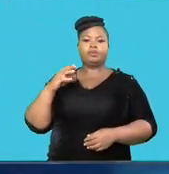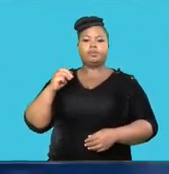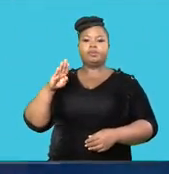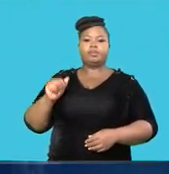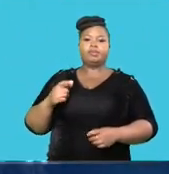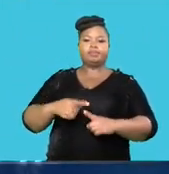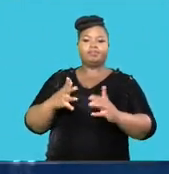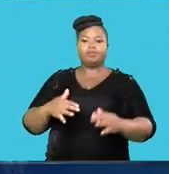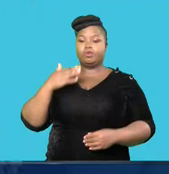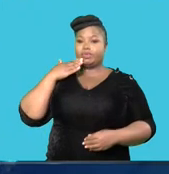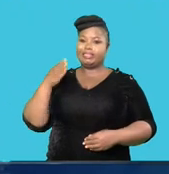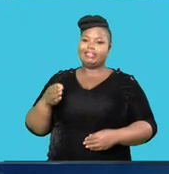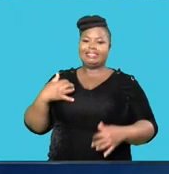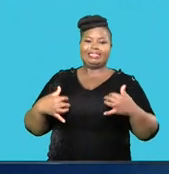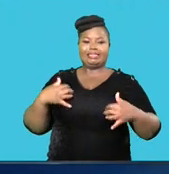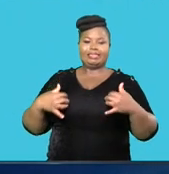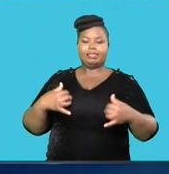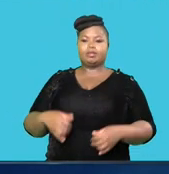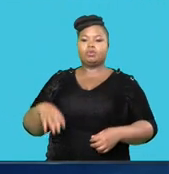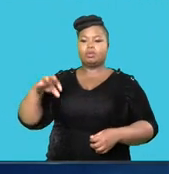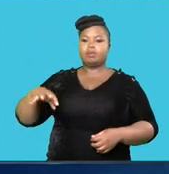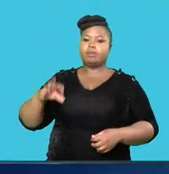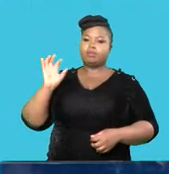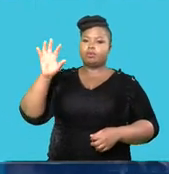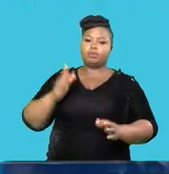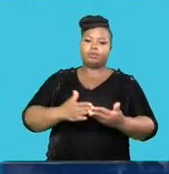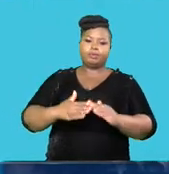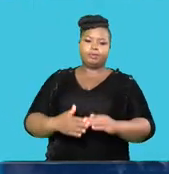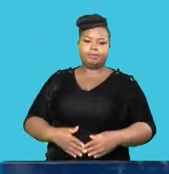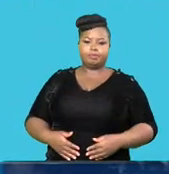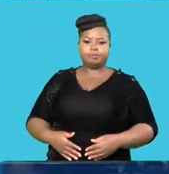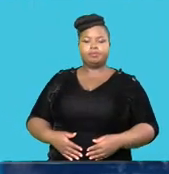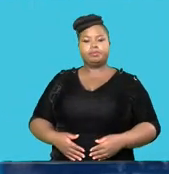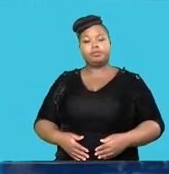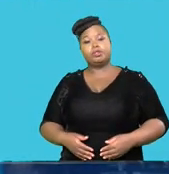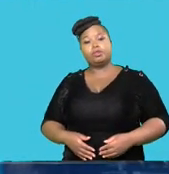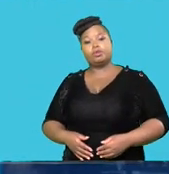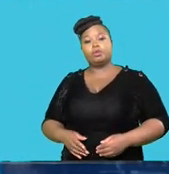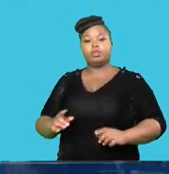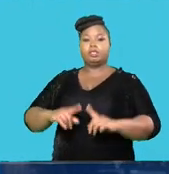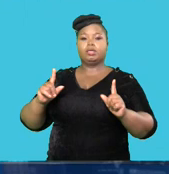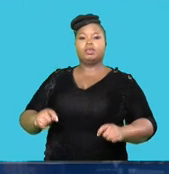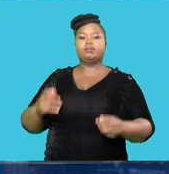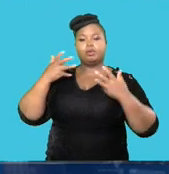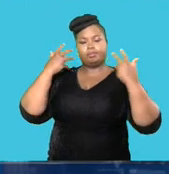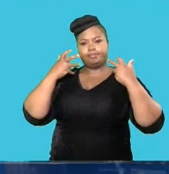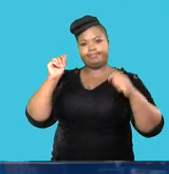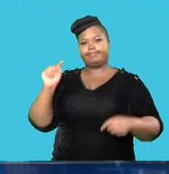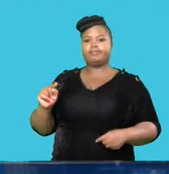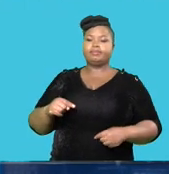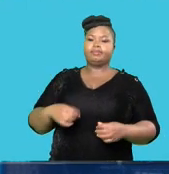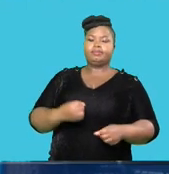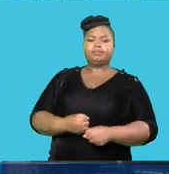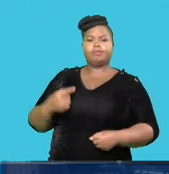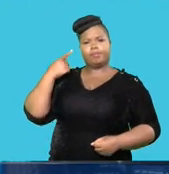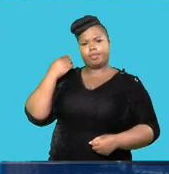player whose entrance excited the whole basketball community. For the kid unveiling of the Cape Town Tigers, another year of going to